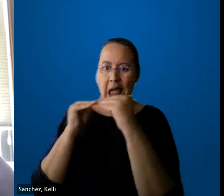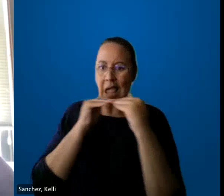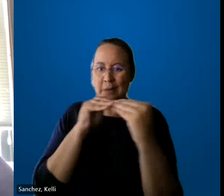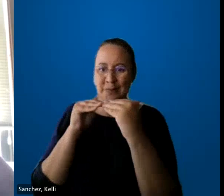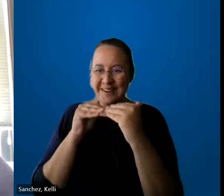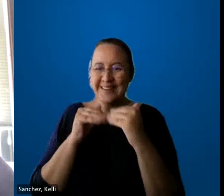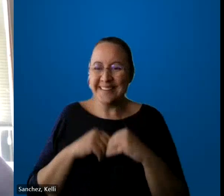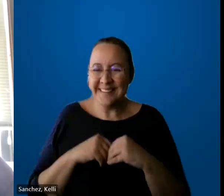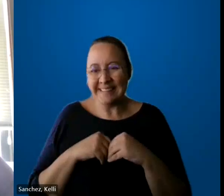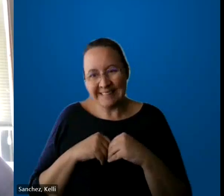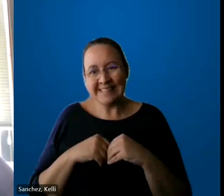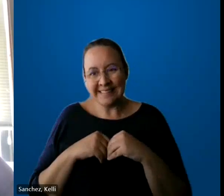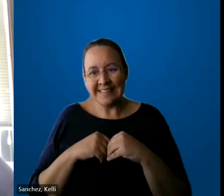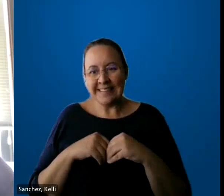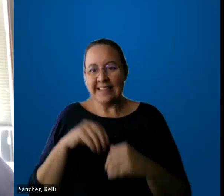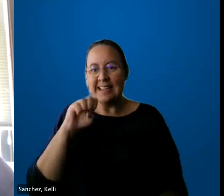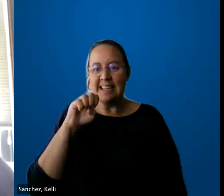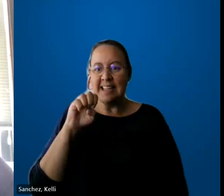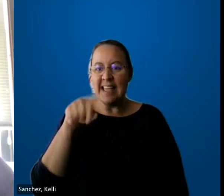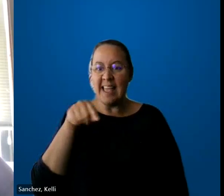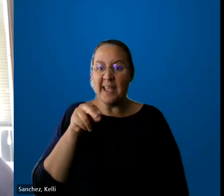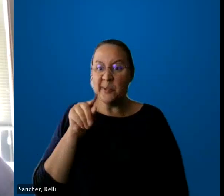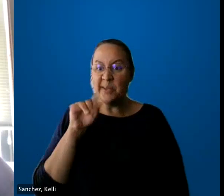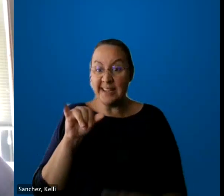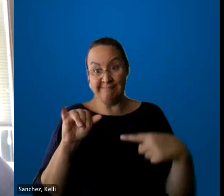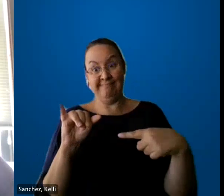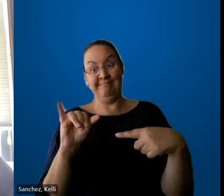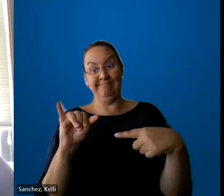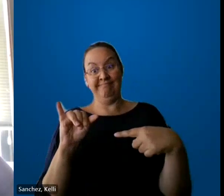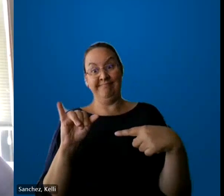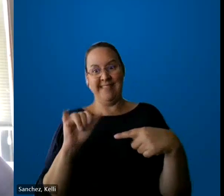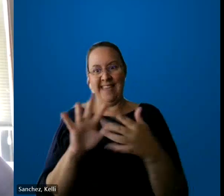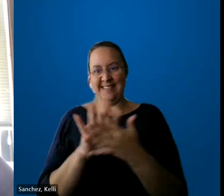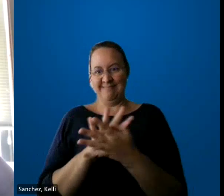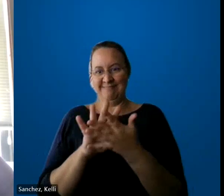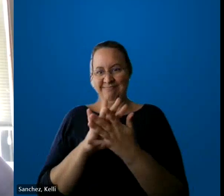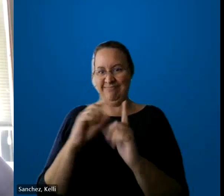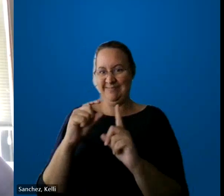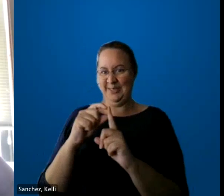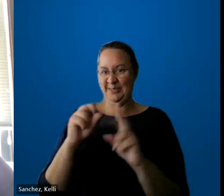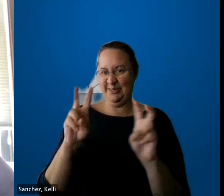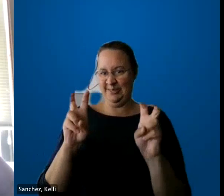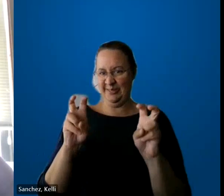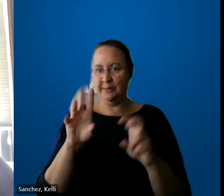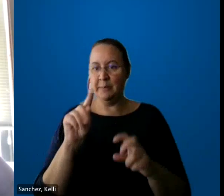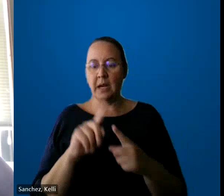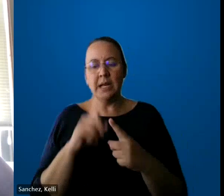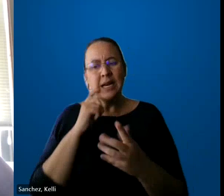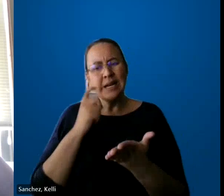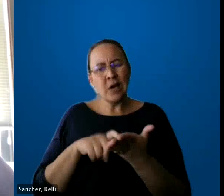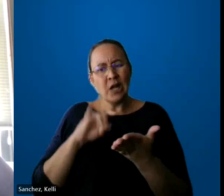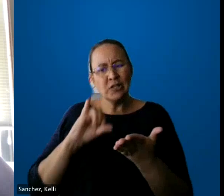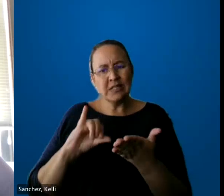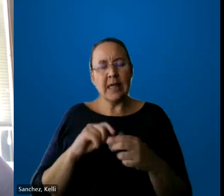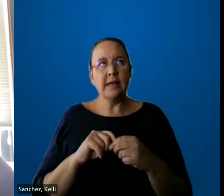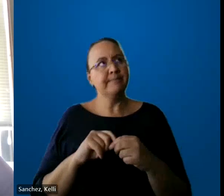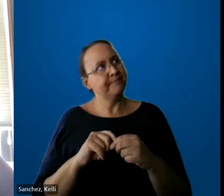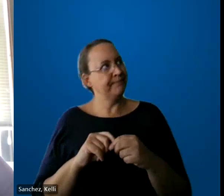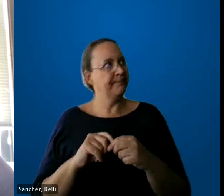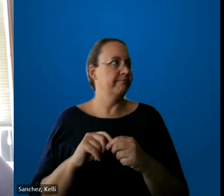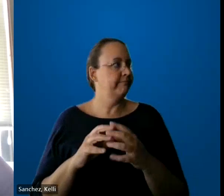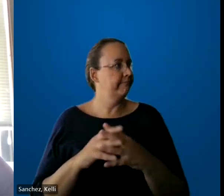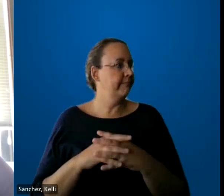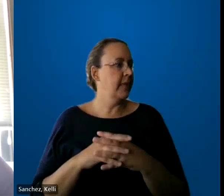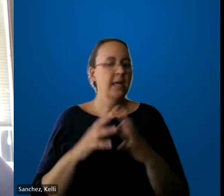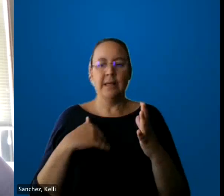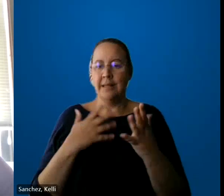amalgamous term. It's so vague, but but really I think it's one that acknowledges that